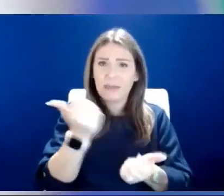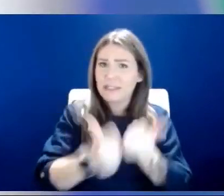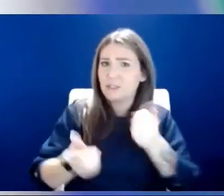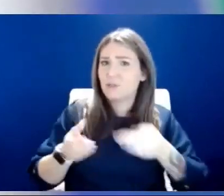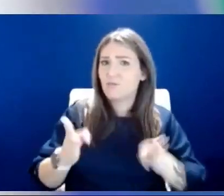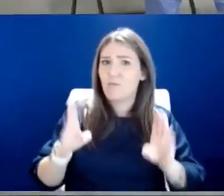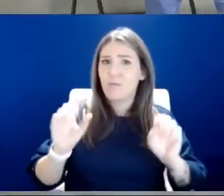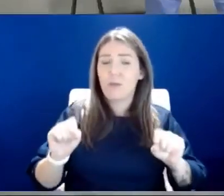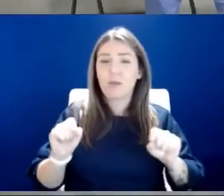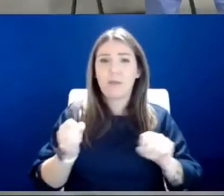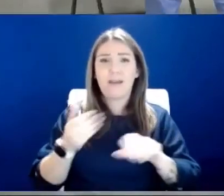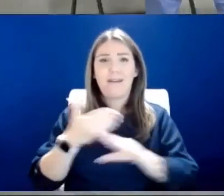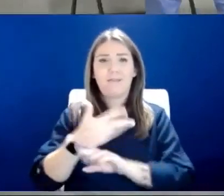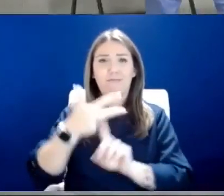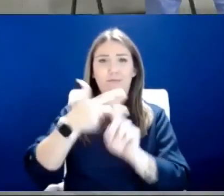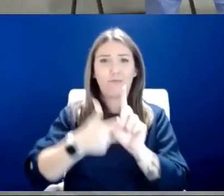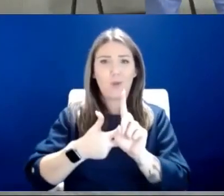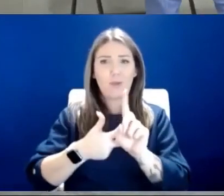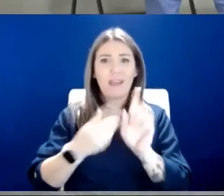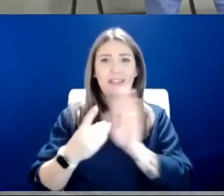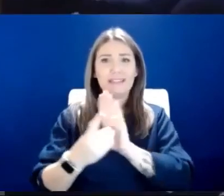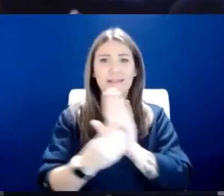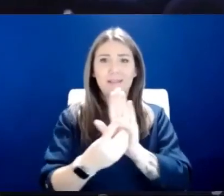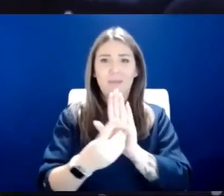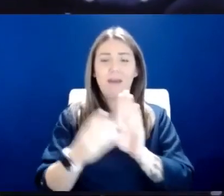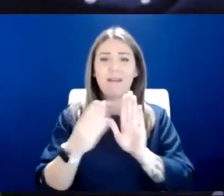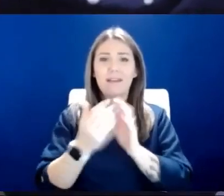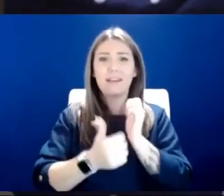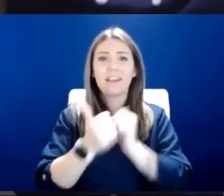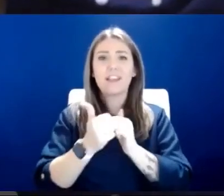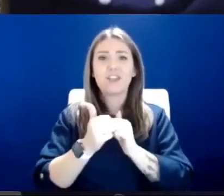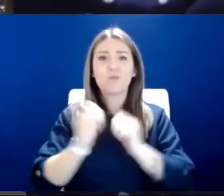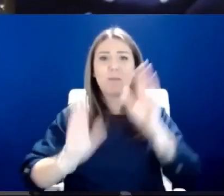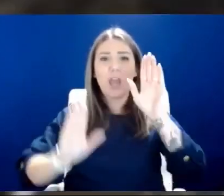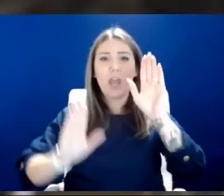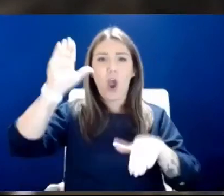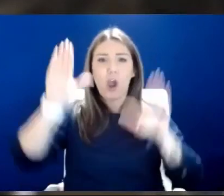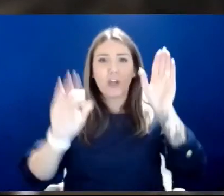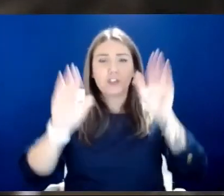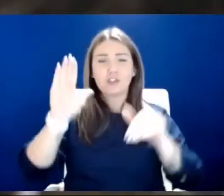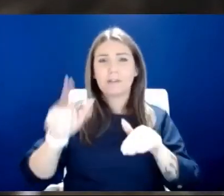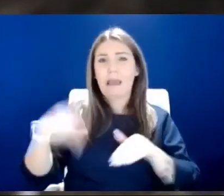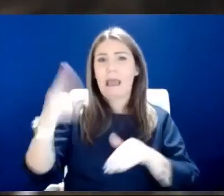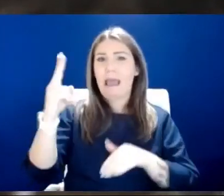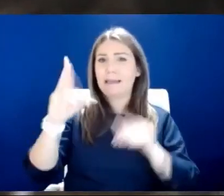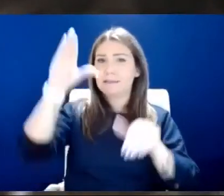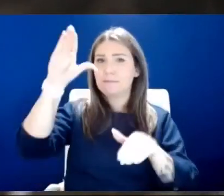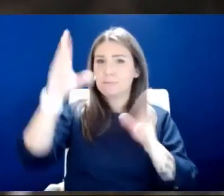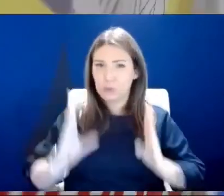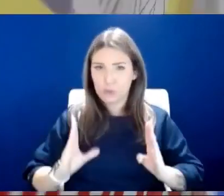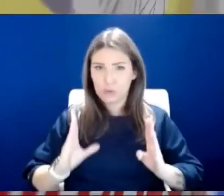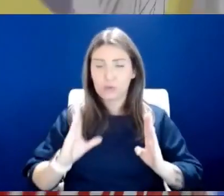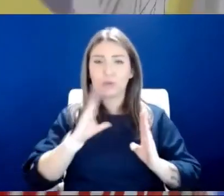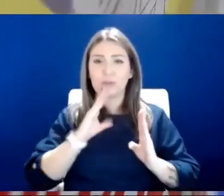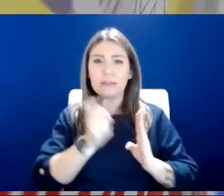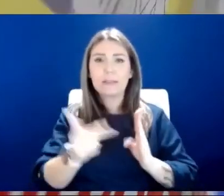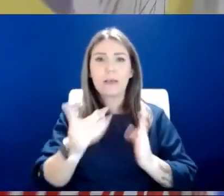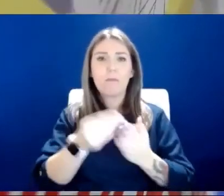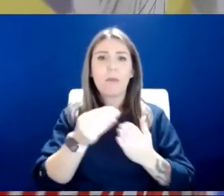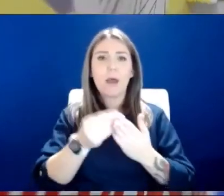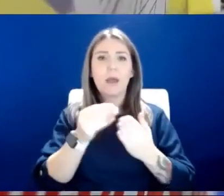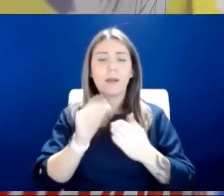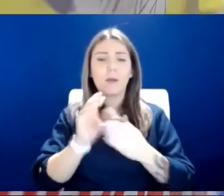months on display, each heart will be auctioned off to the highest bidder. Some of that money will go to the University of Kansas Health